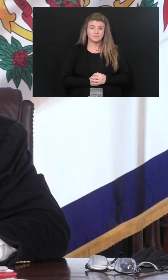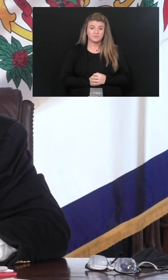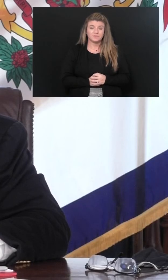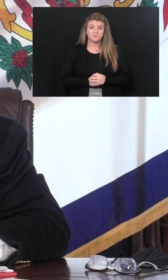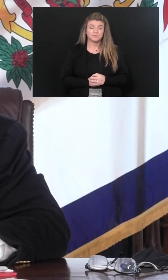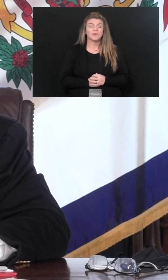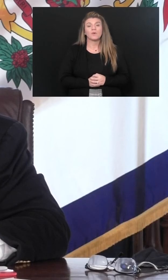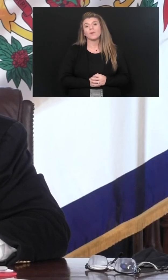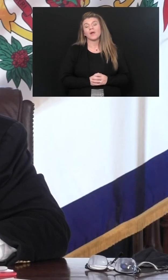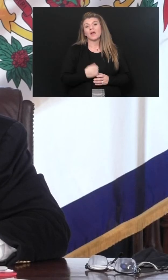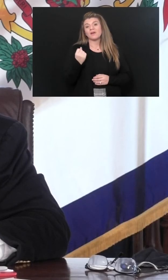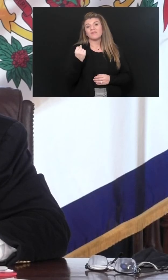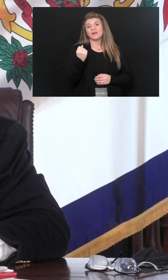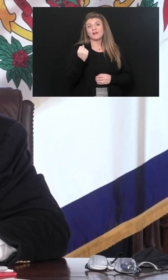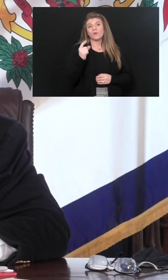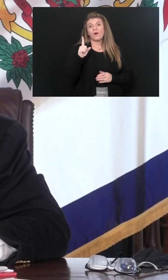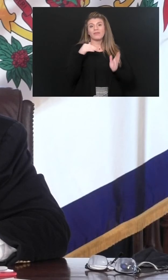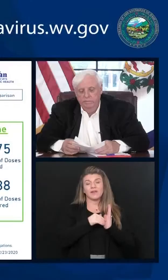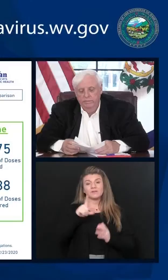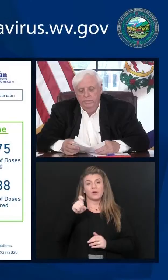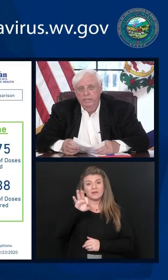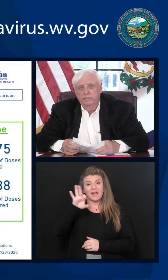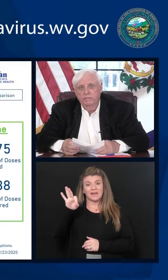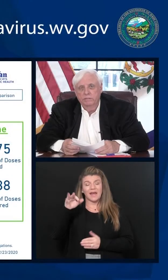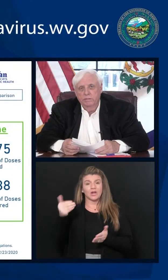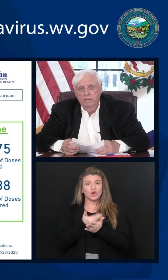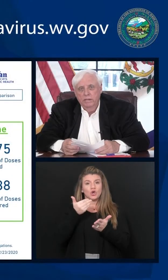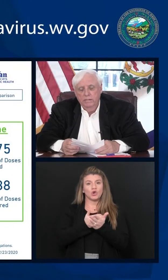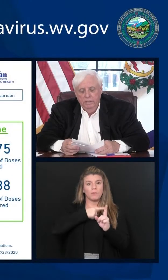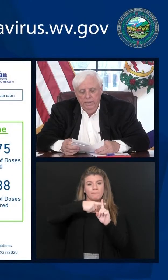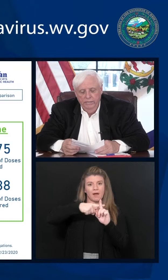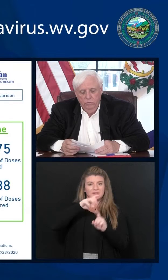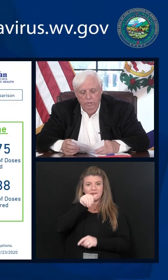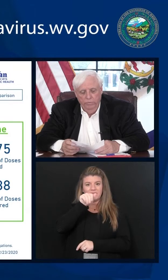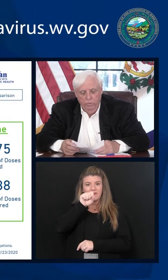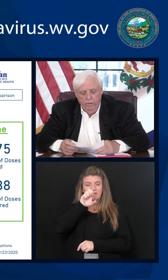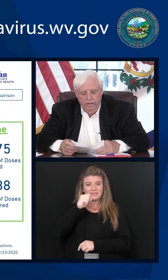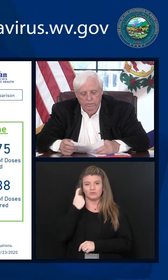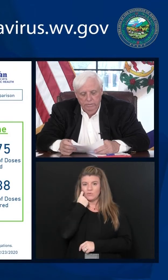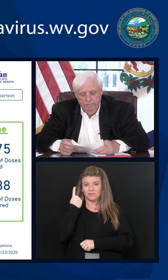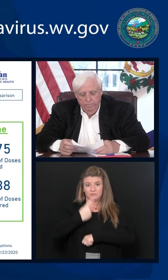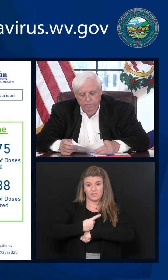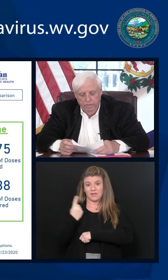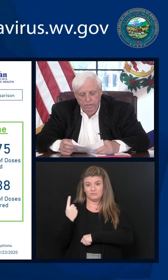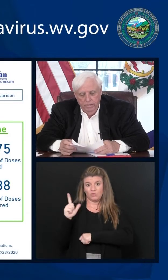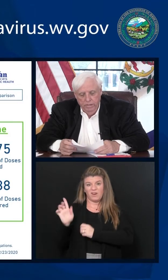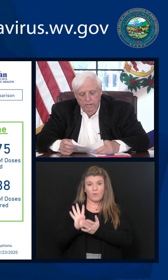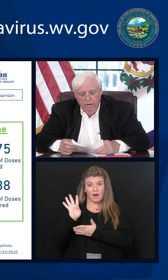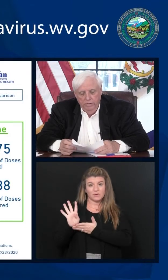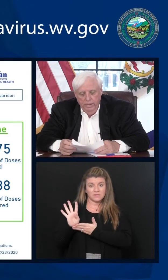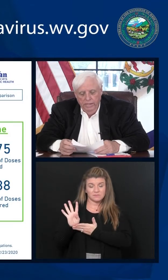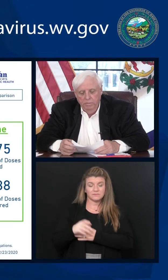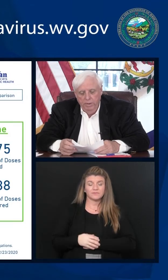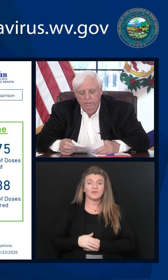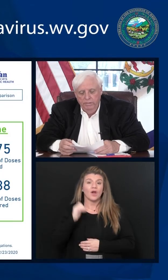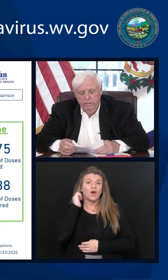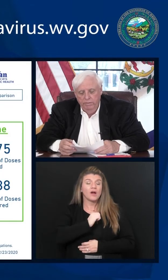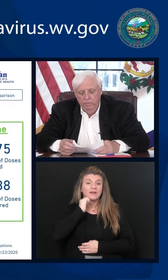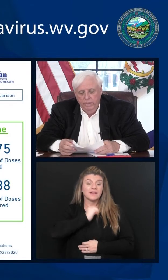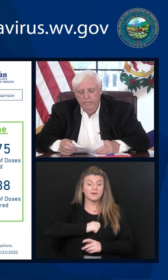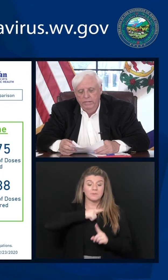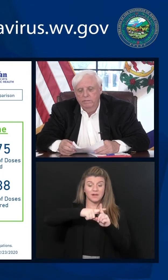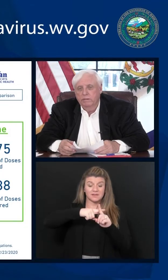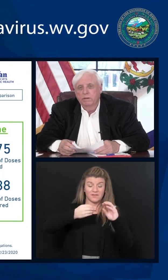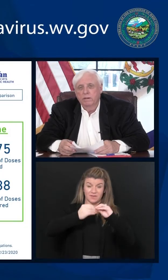We have 1,199 new positive cases in the last 24 hours. Our daily